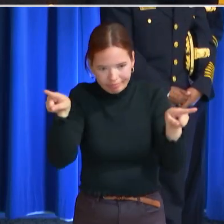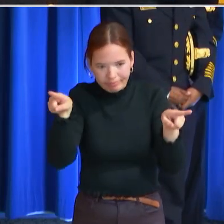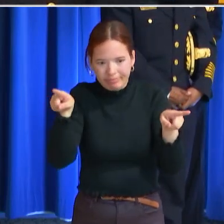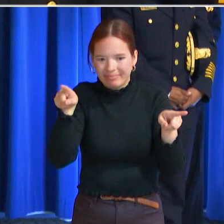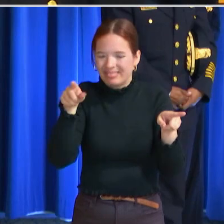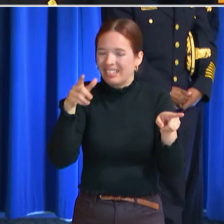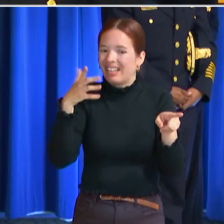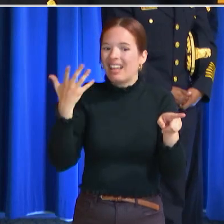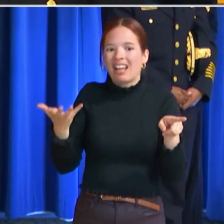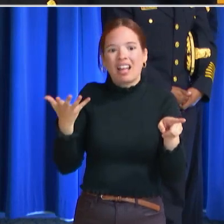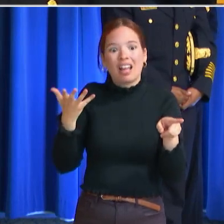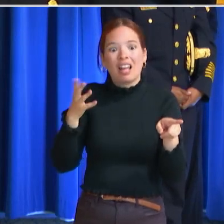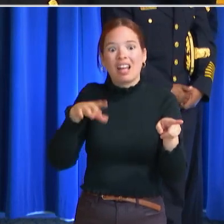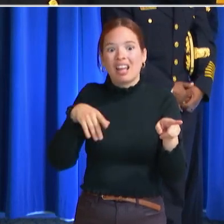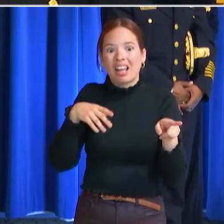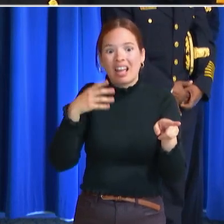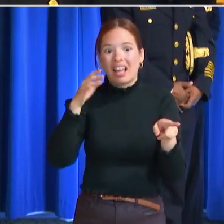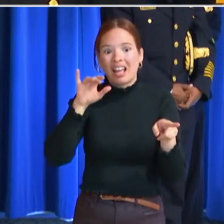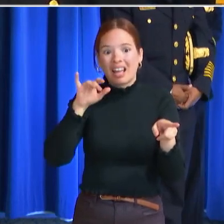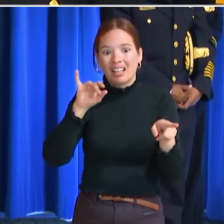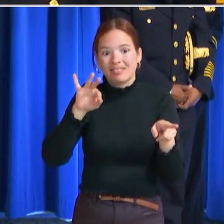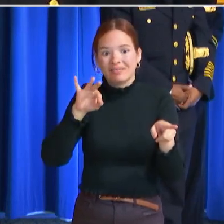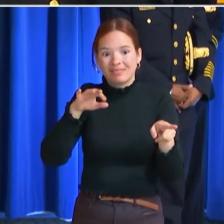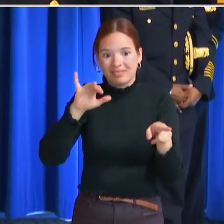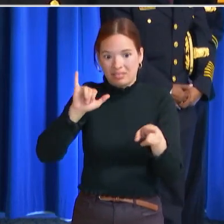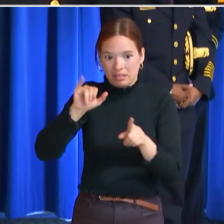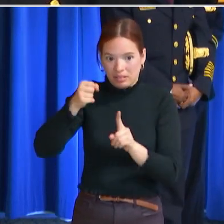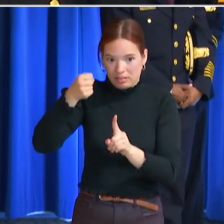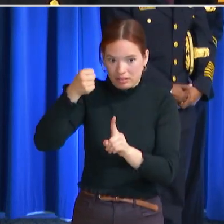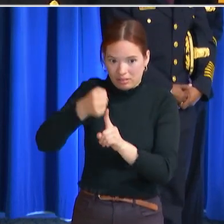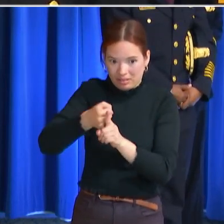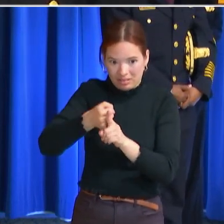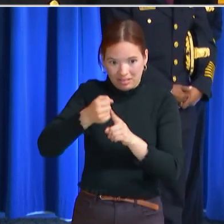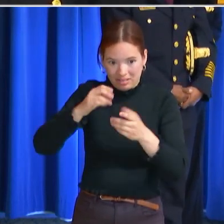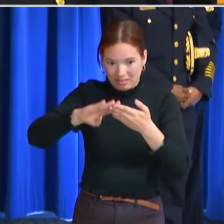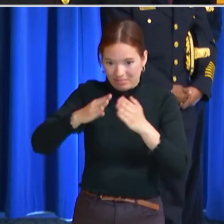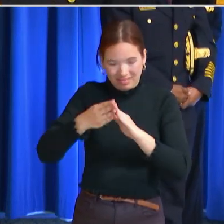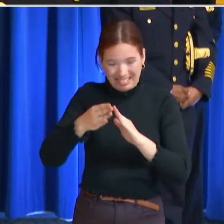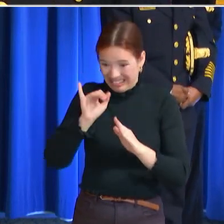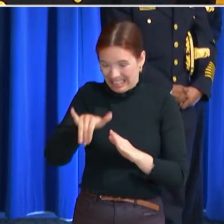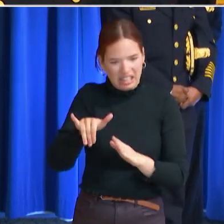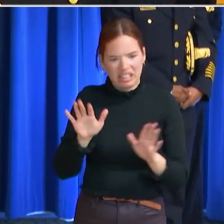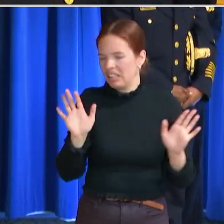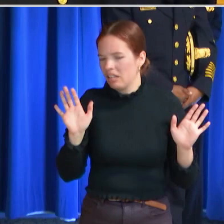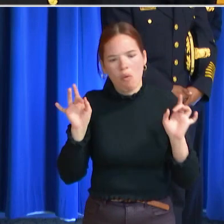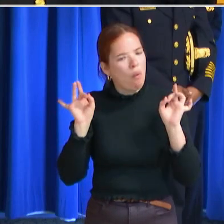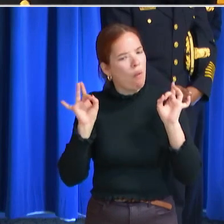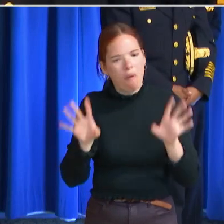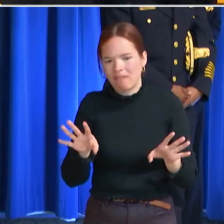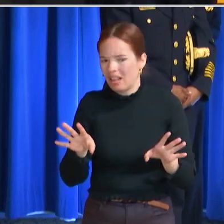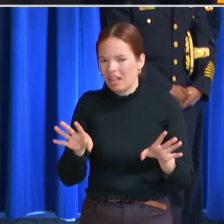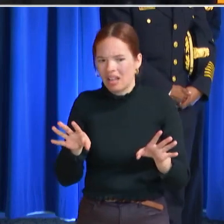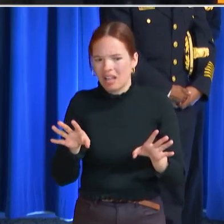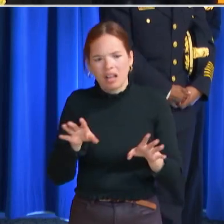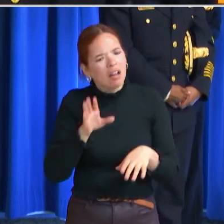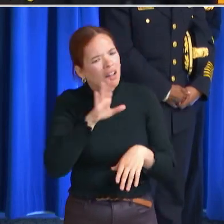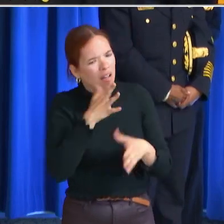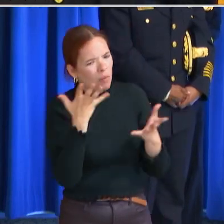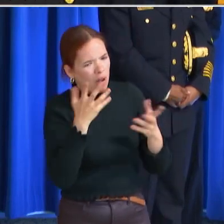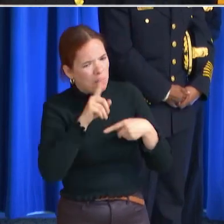to attack the downtown right now is a terrible idea. How about the K Street corridor? Terrible